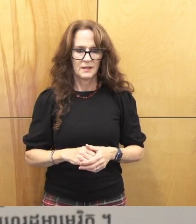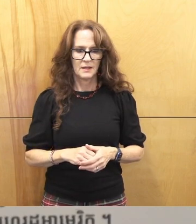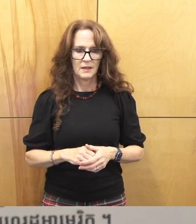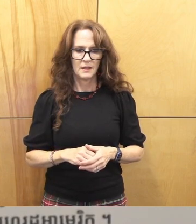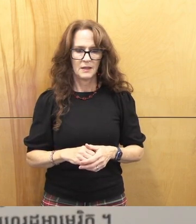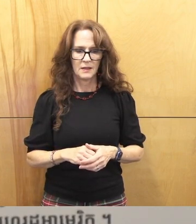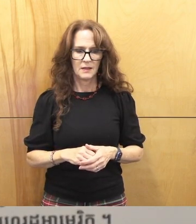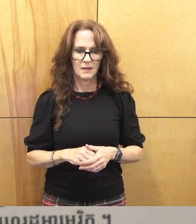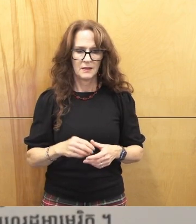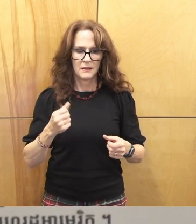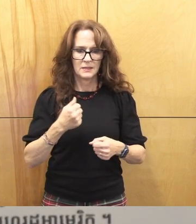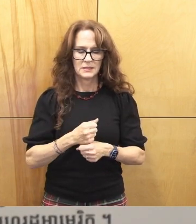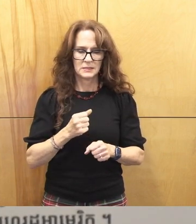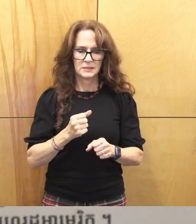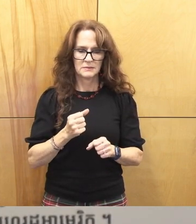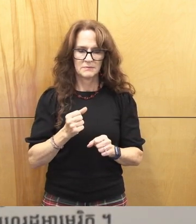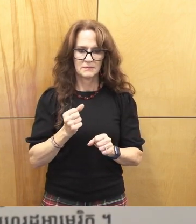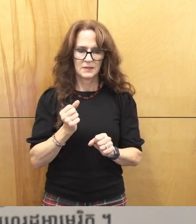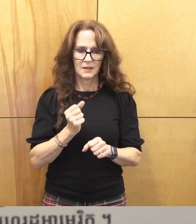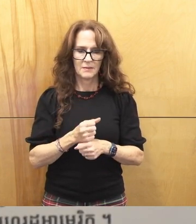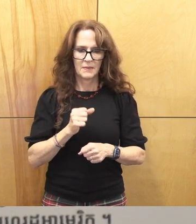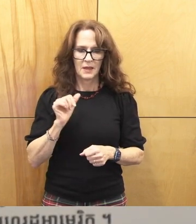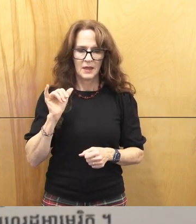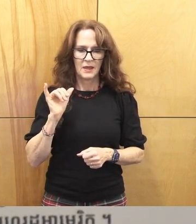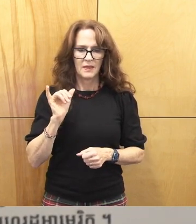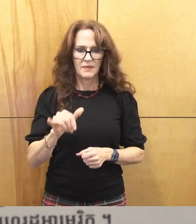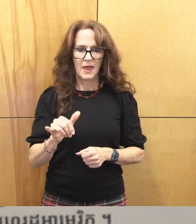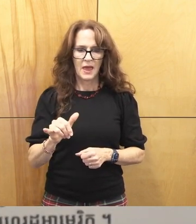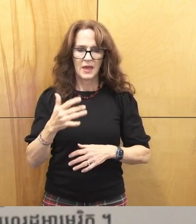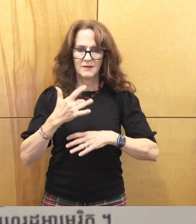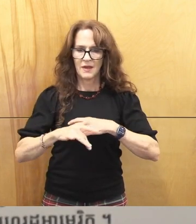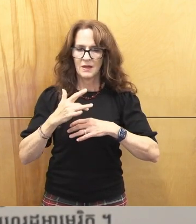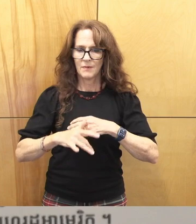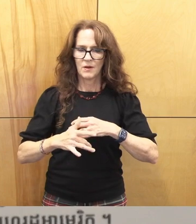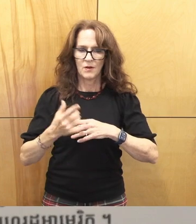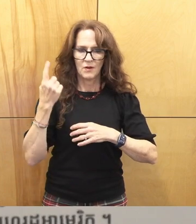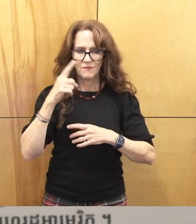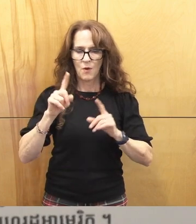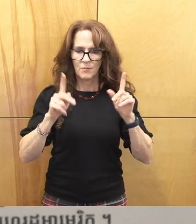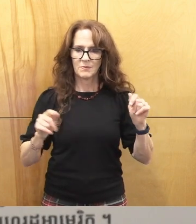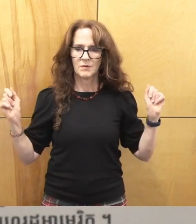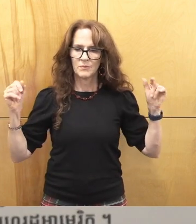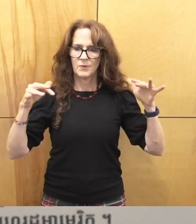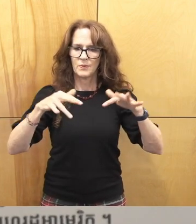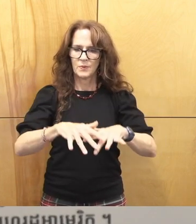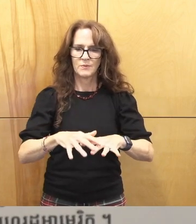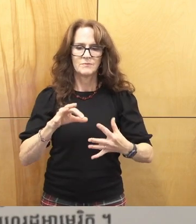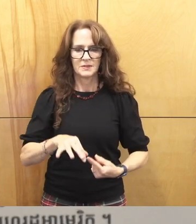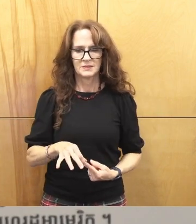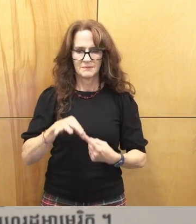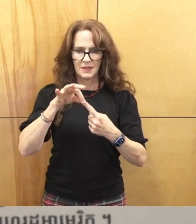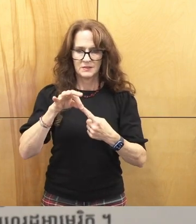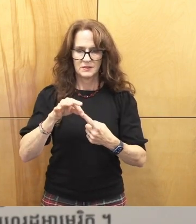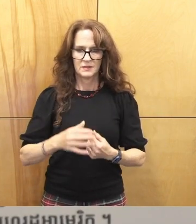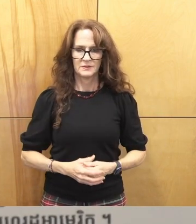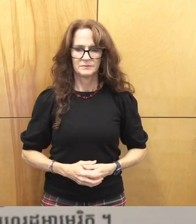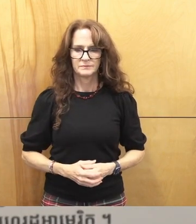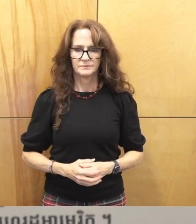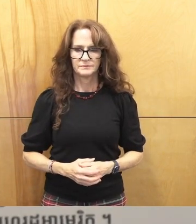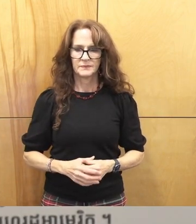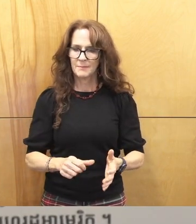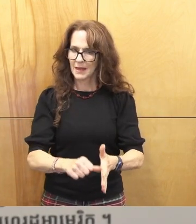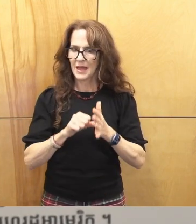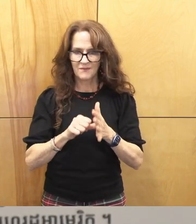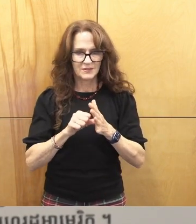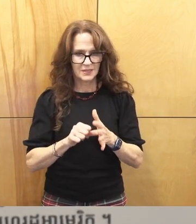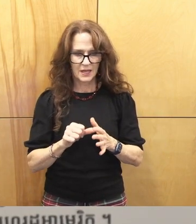to make that forum available for people was very special. And I will just emphasize a